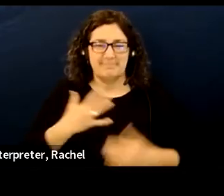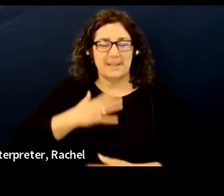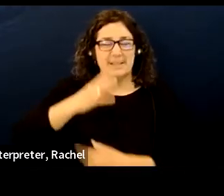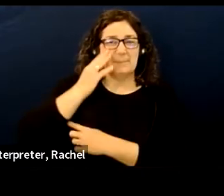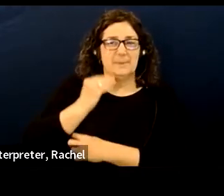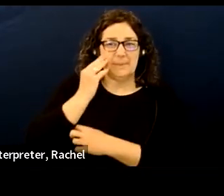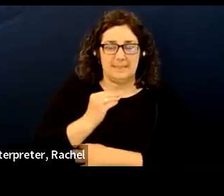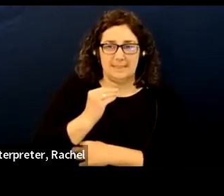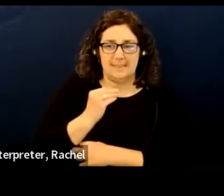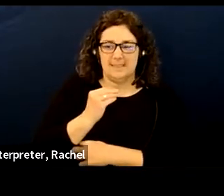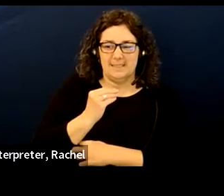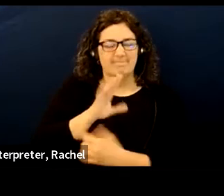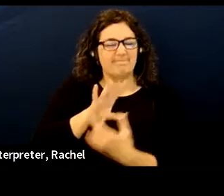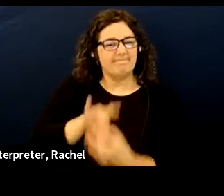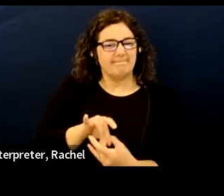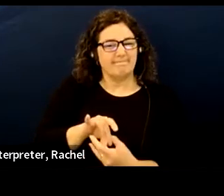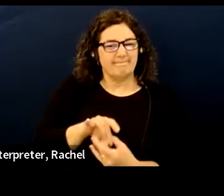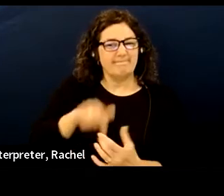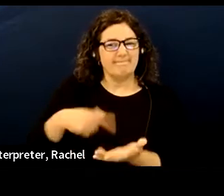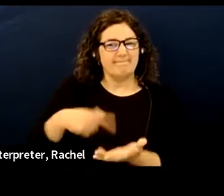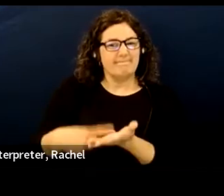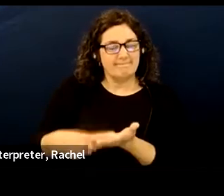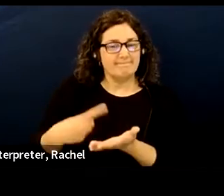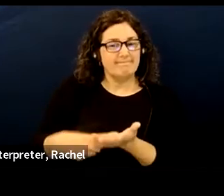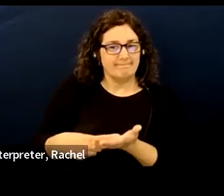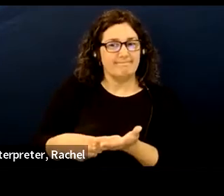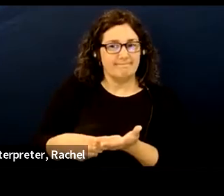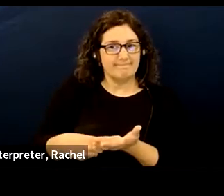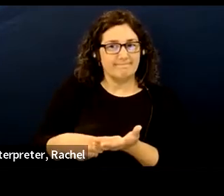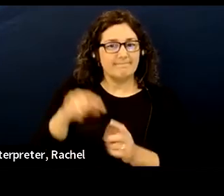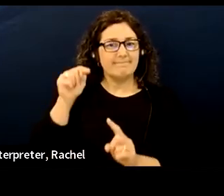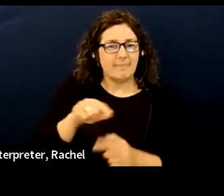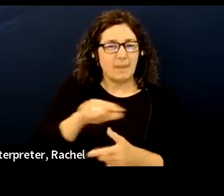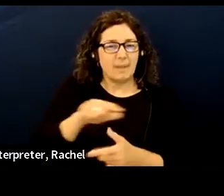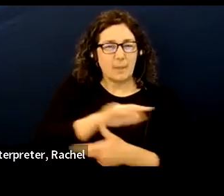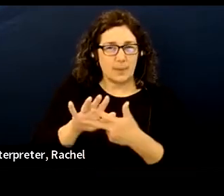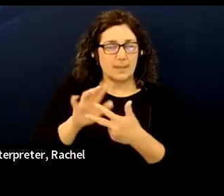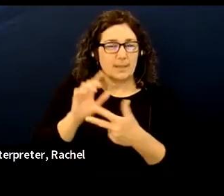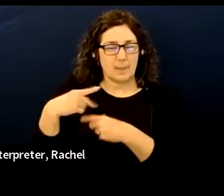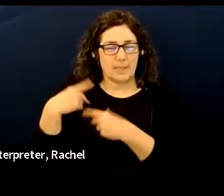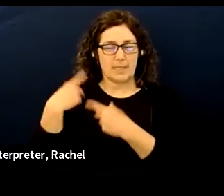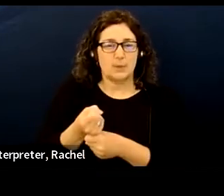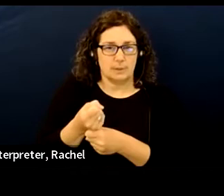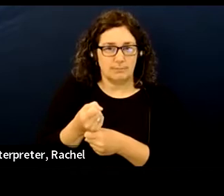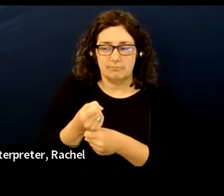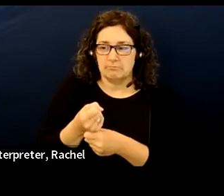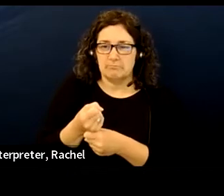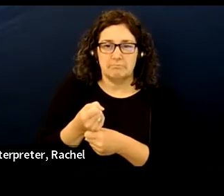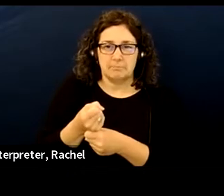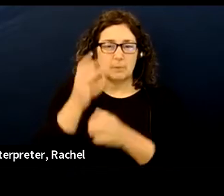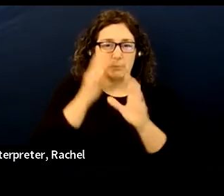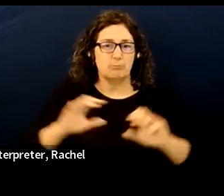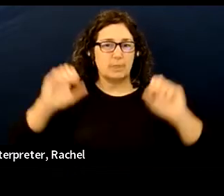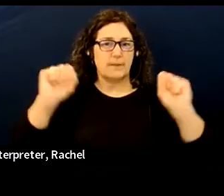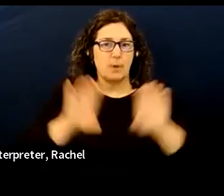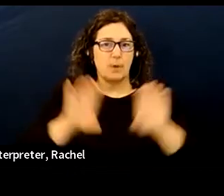that's most relevant to this conversation we're going to have are the sort of 3 years that I spent as the president of Open